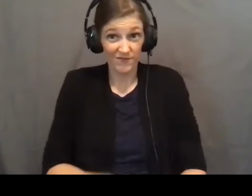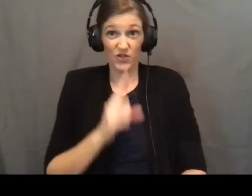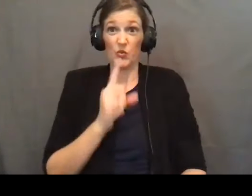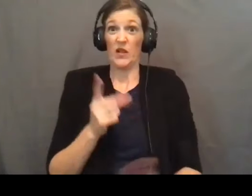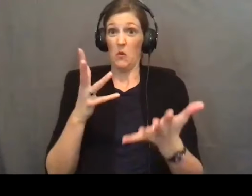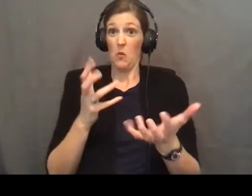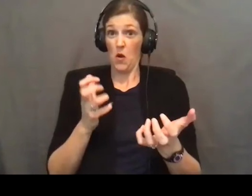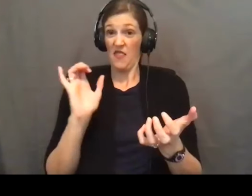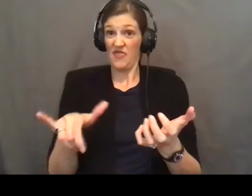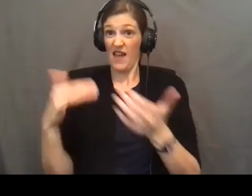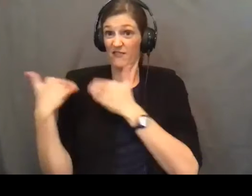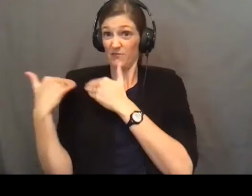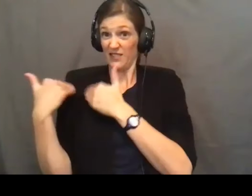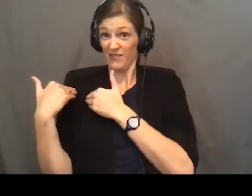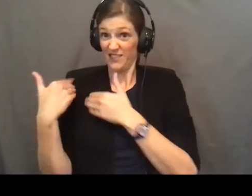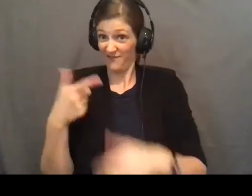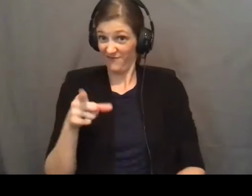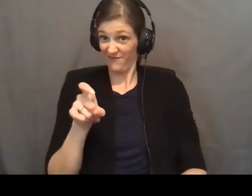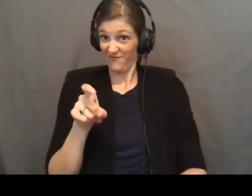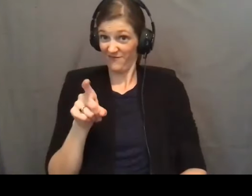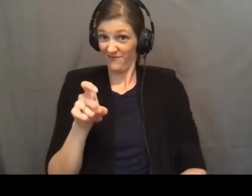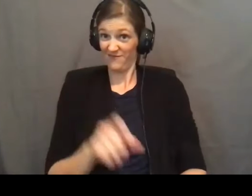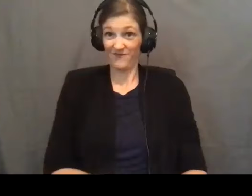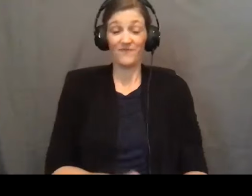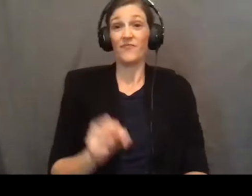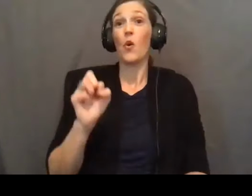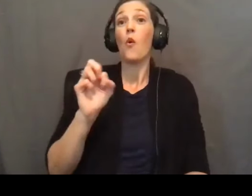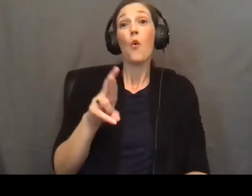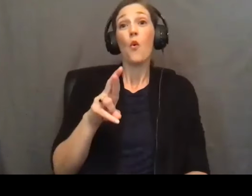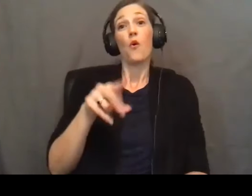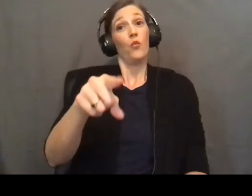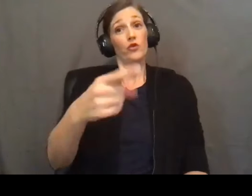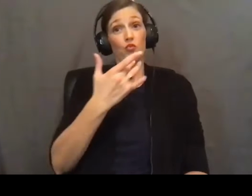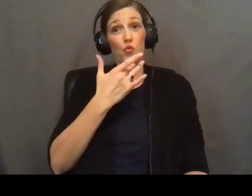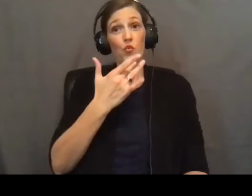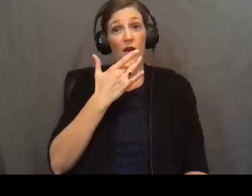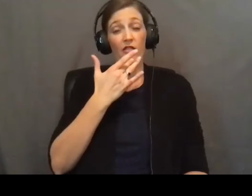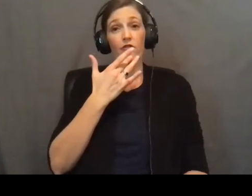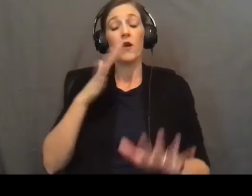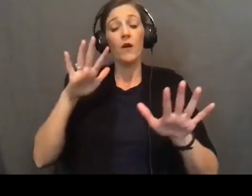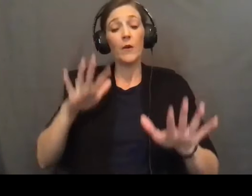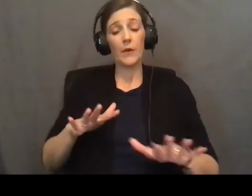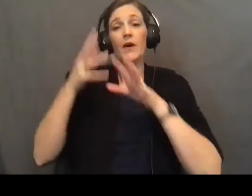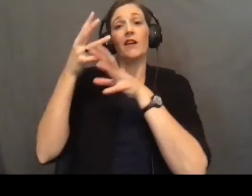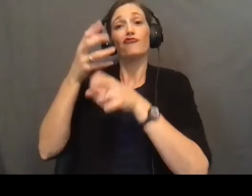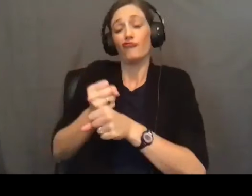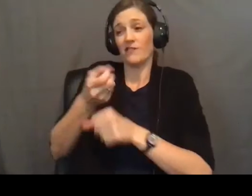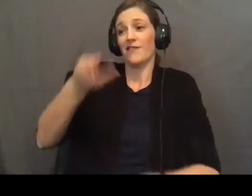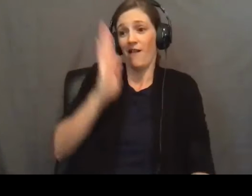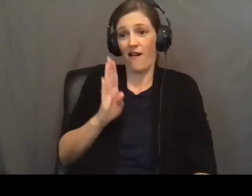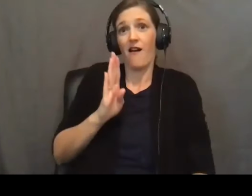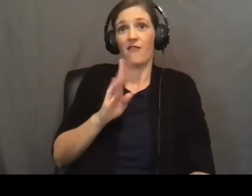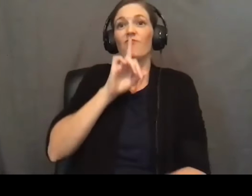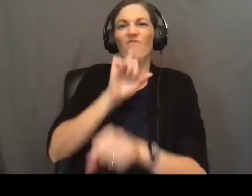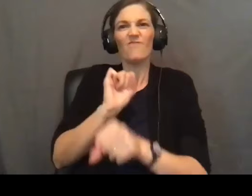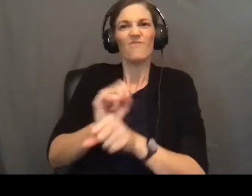weight of that on your shoulders? Or would you rather rest and trust in a God who really does